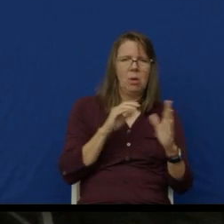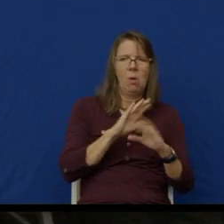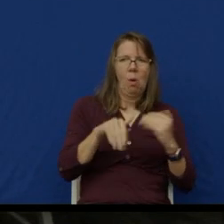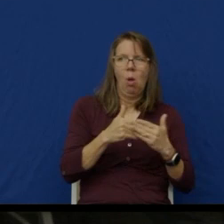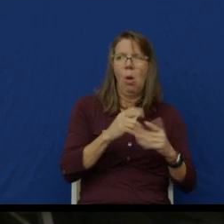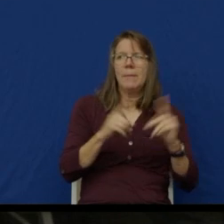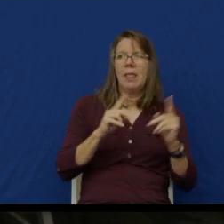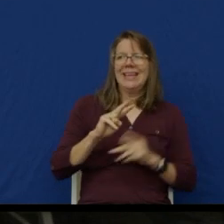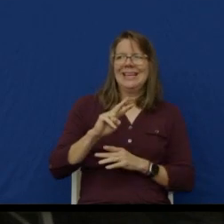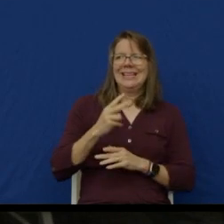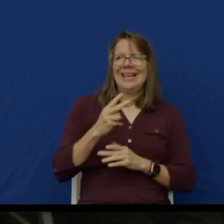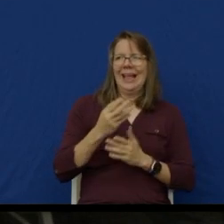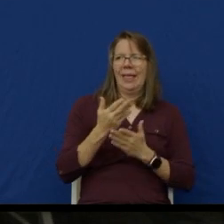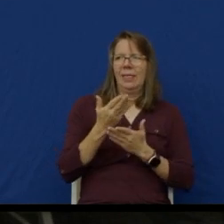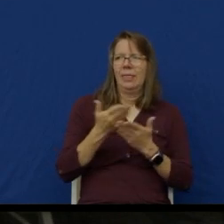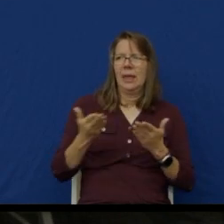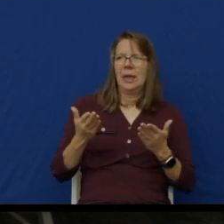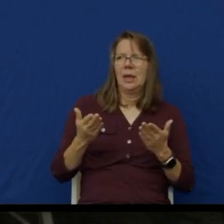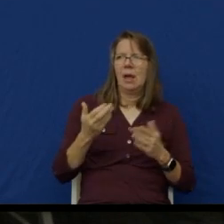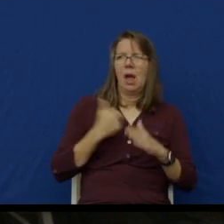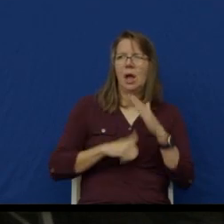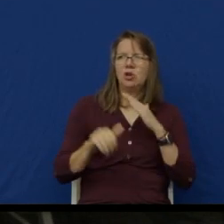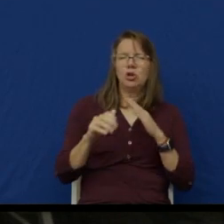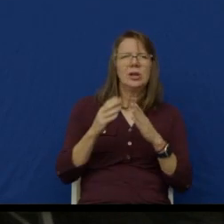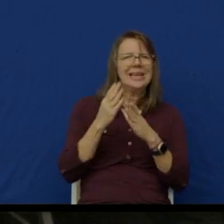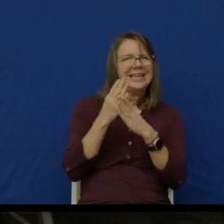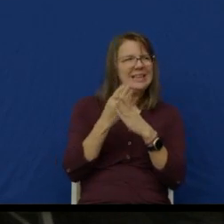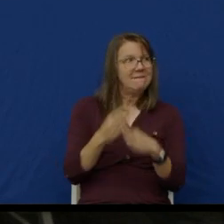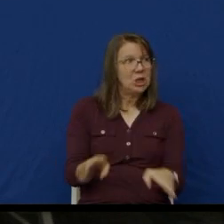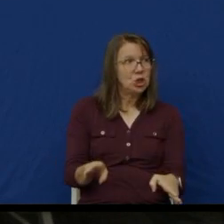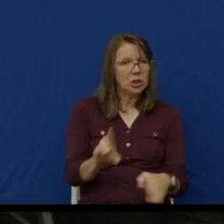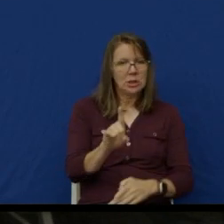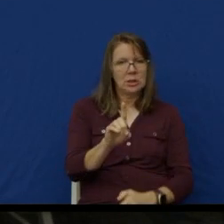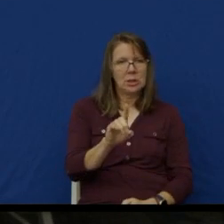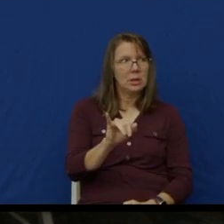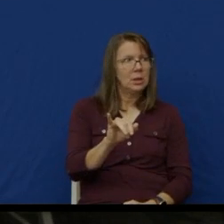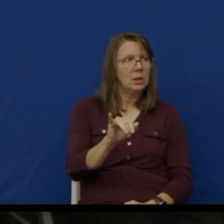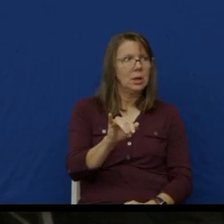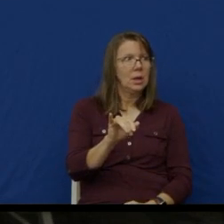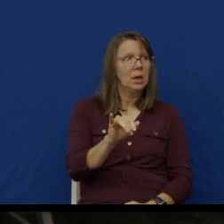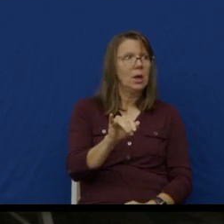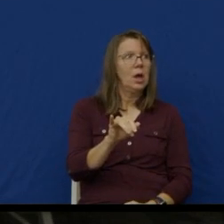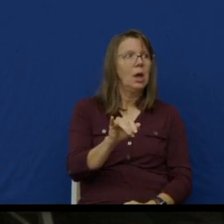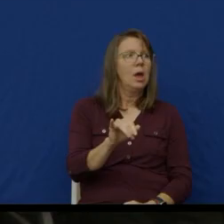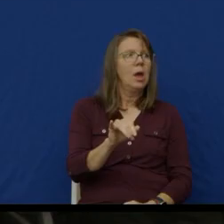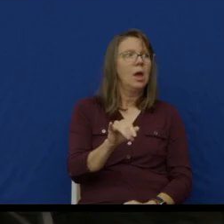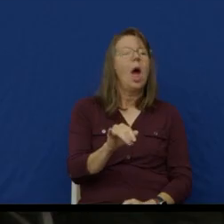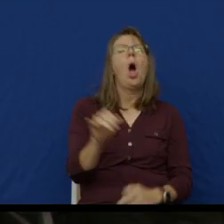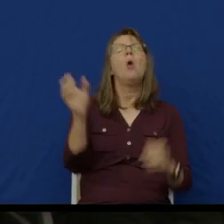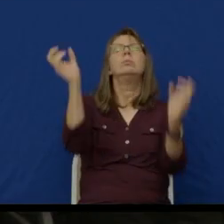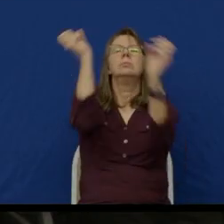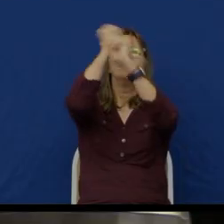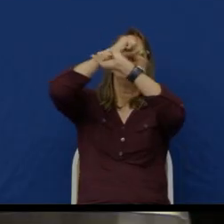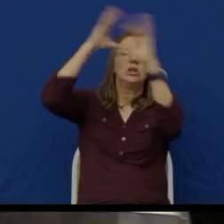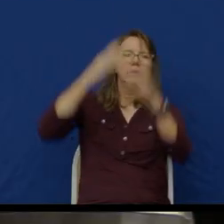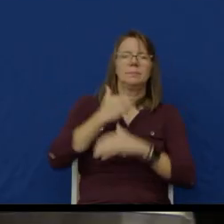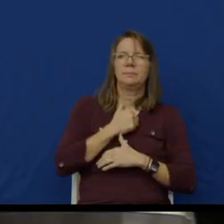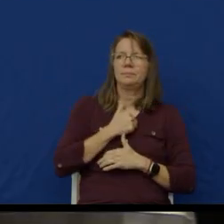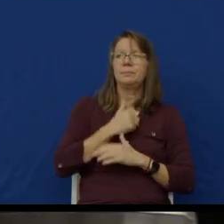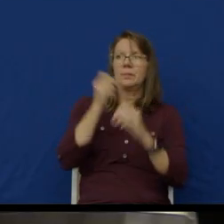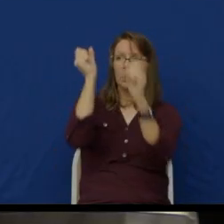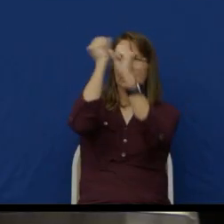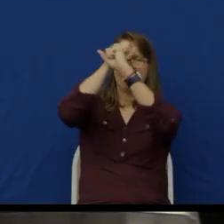under the vision, and I've read this several times, and I will admit I'm not the sharpest knife in the drawer,